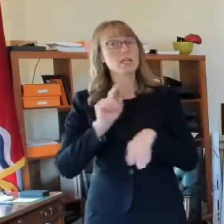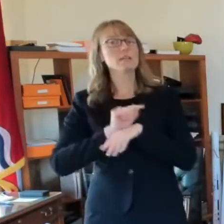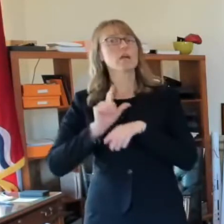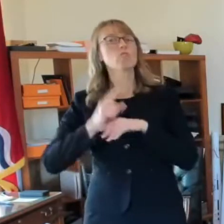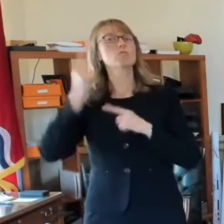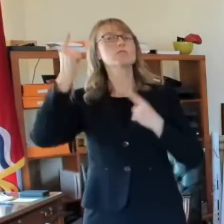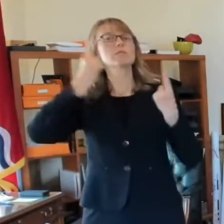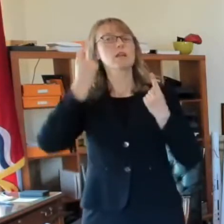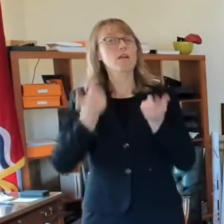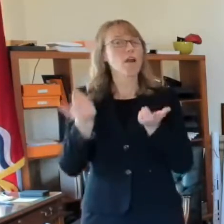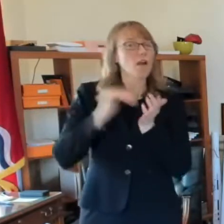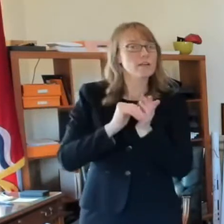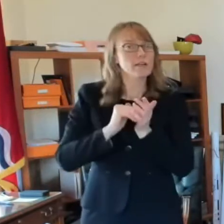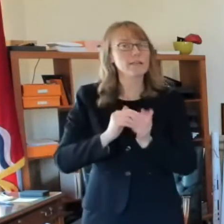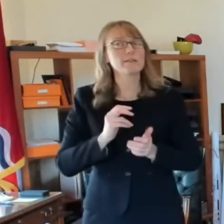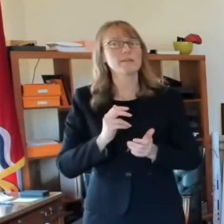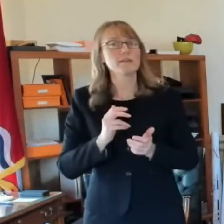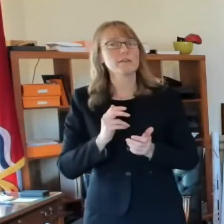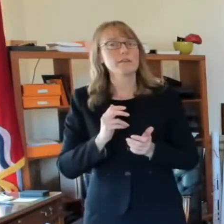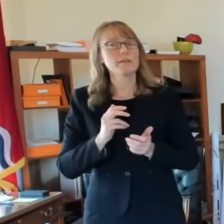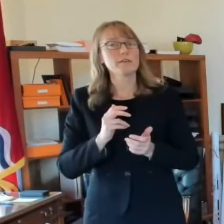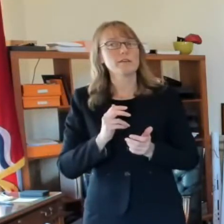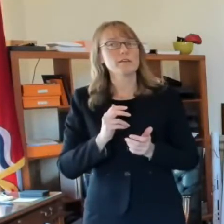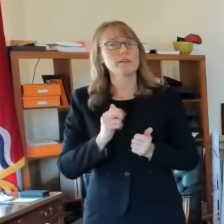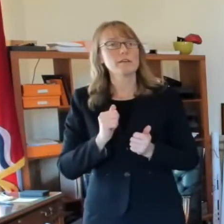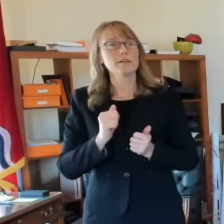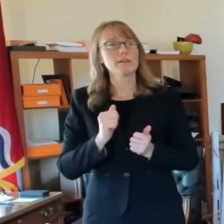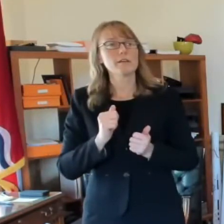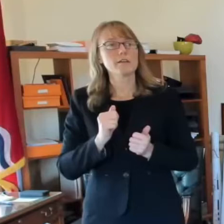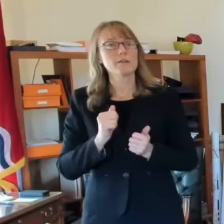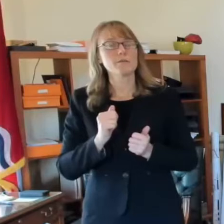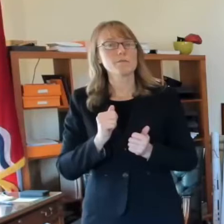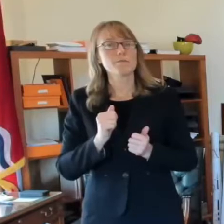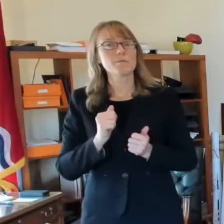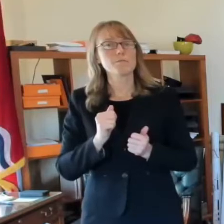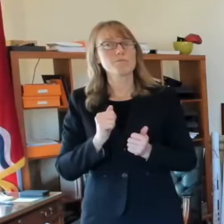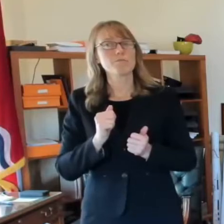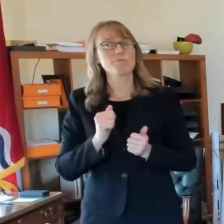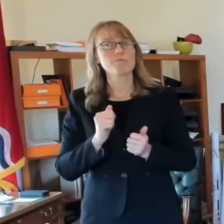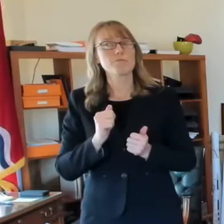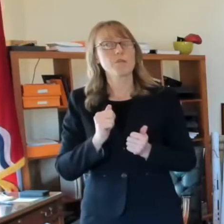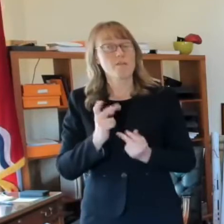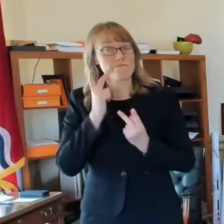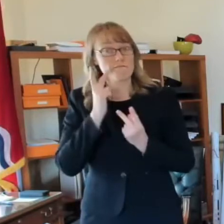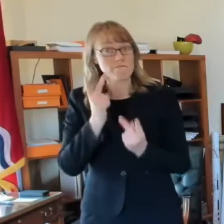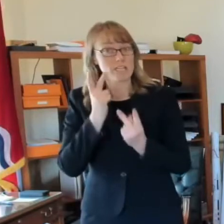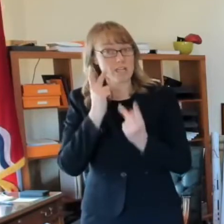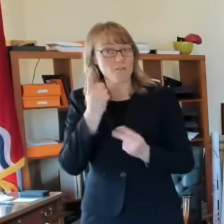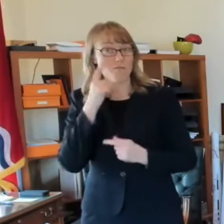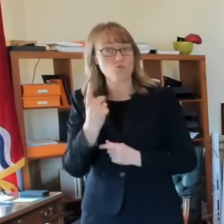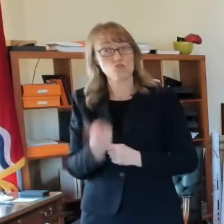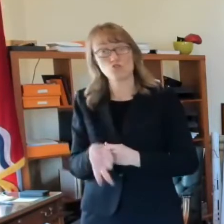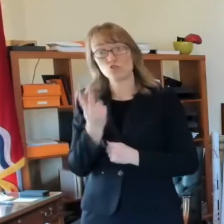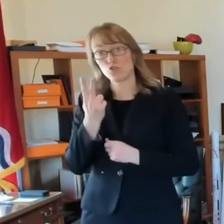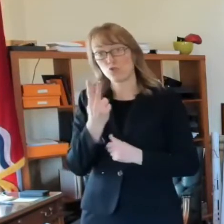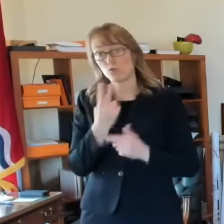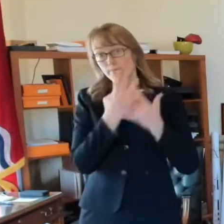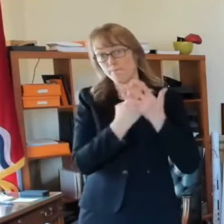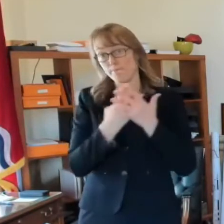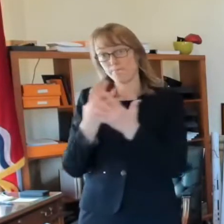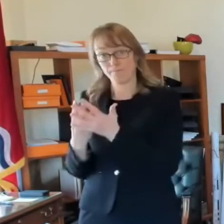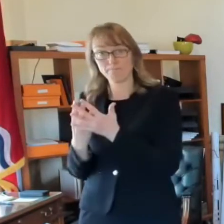time. A couple of non-COVID related topics. We had a couple of people watching and asking today about whether the